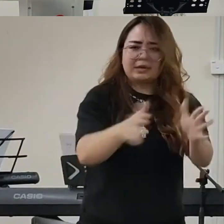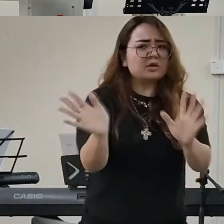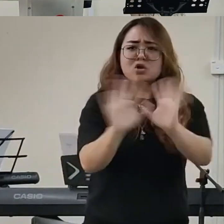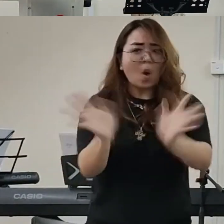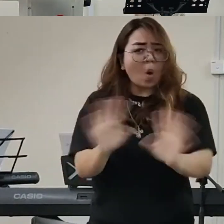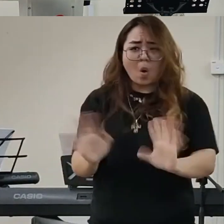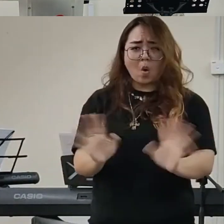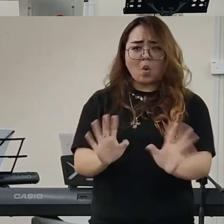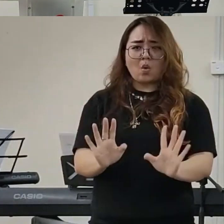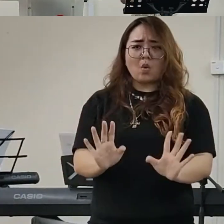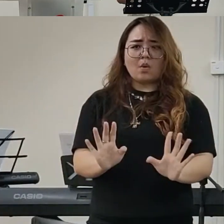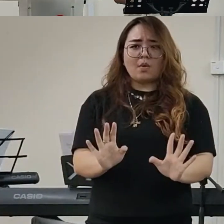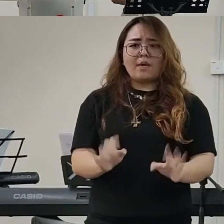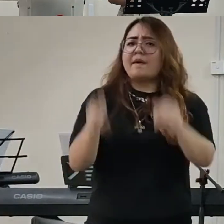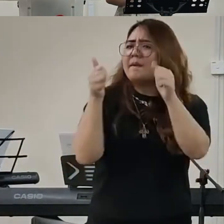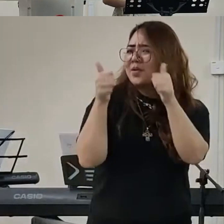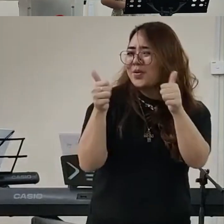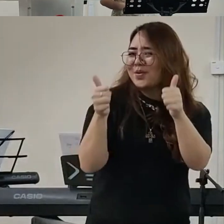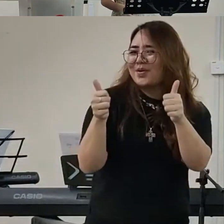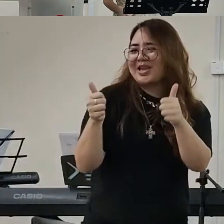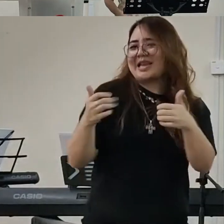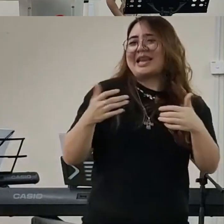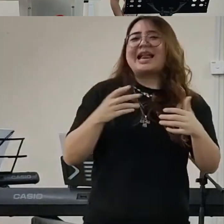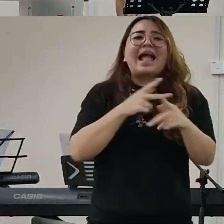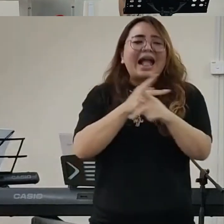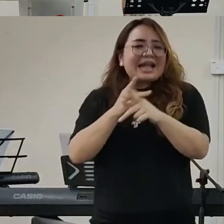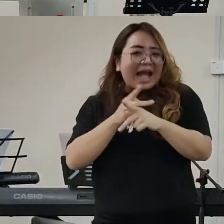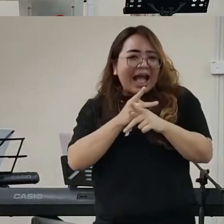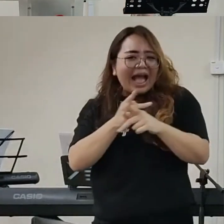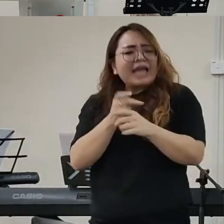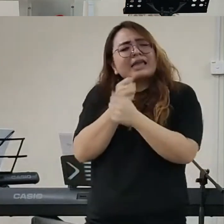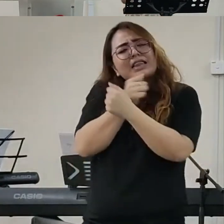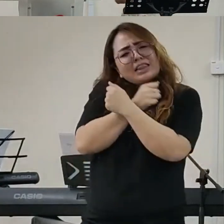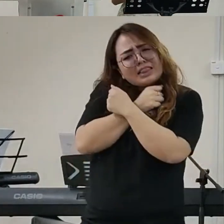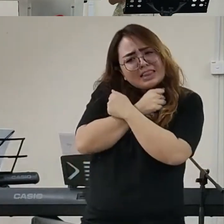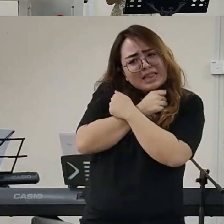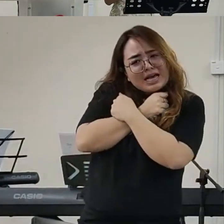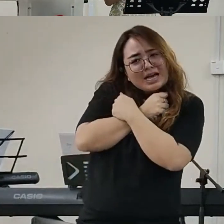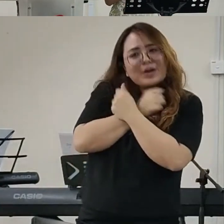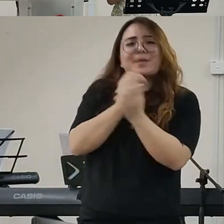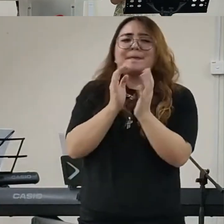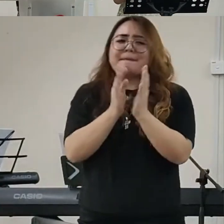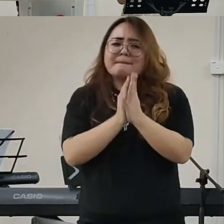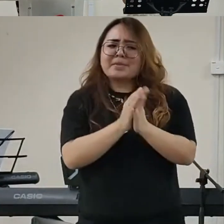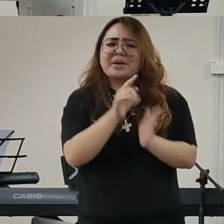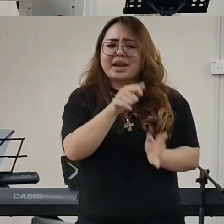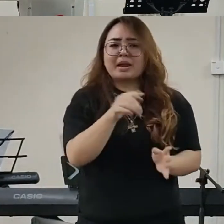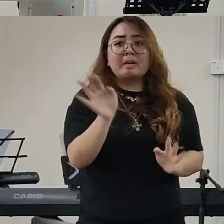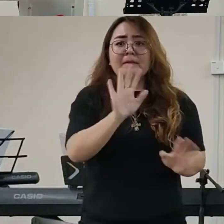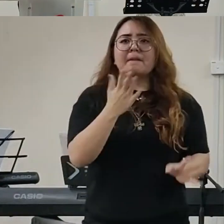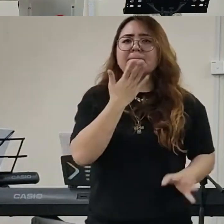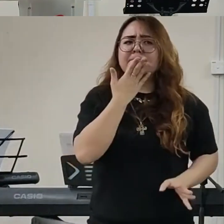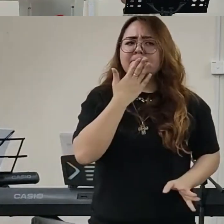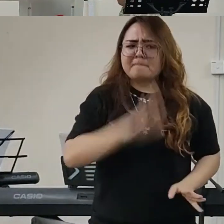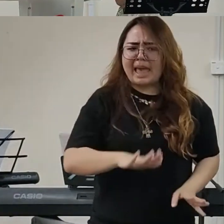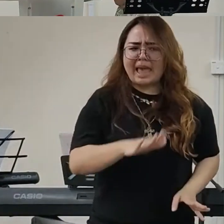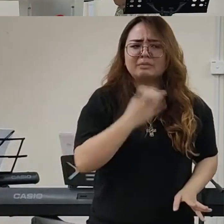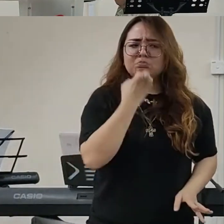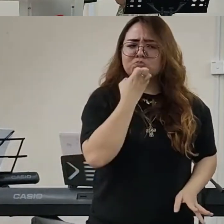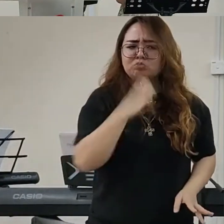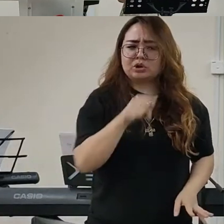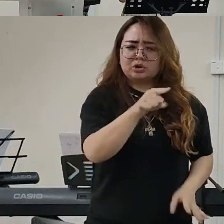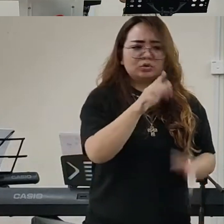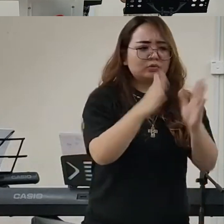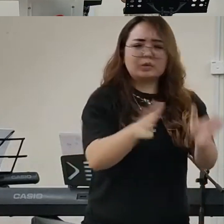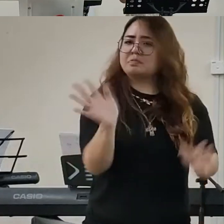force. Okay, you can invite them.You can love on them, pray their hearts will change. But the Bible says here, we are